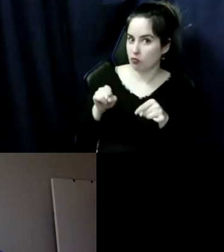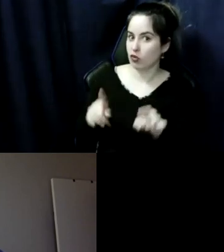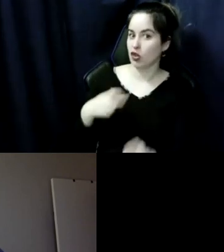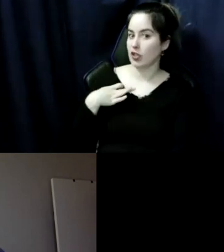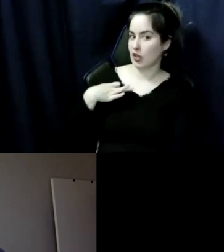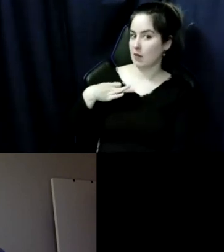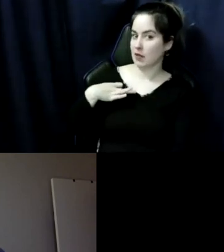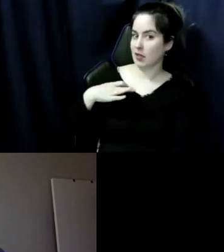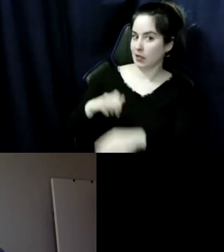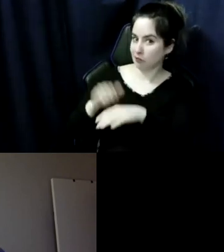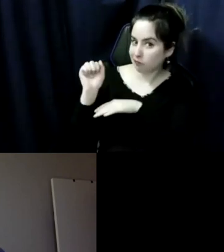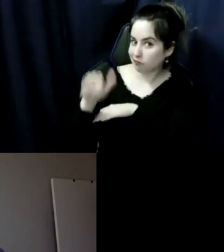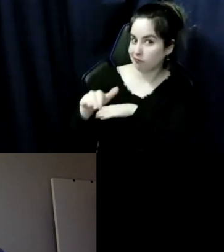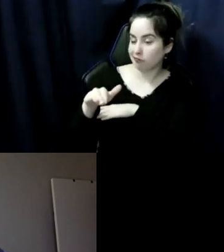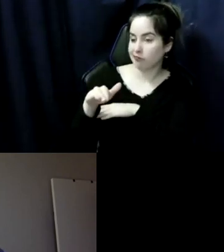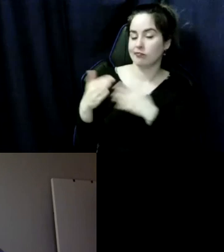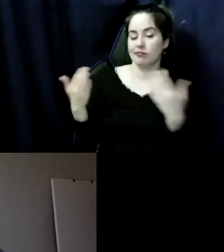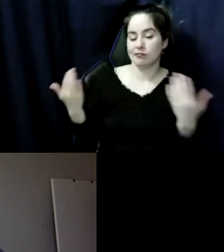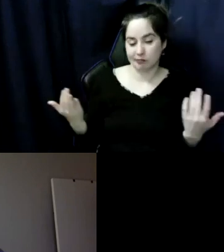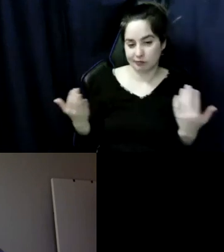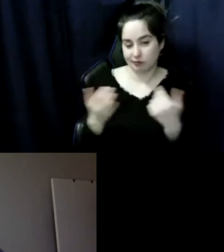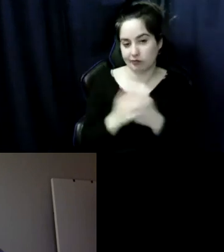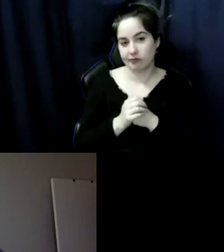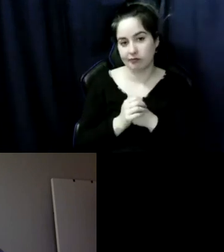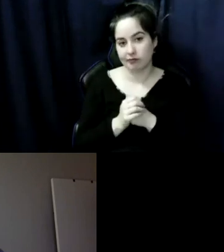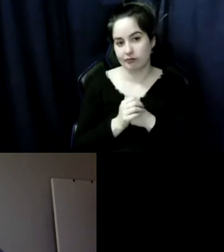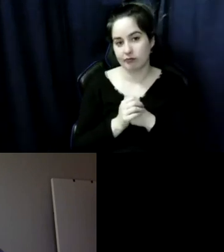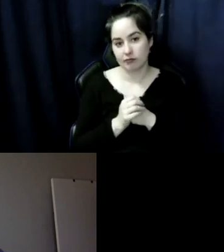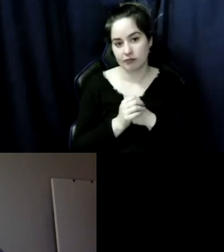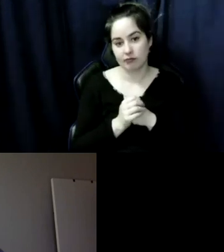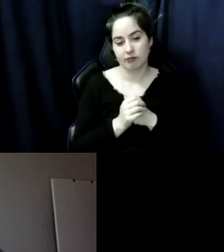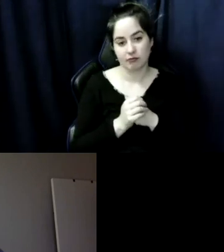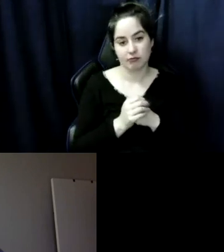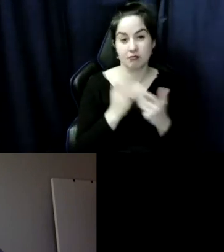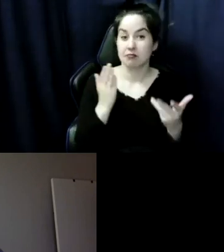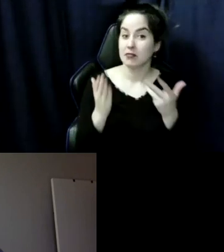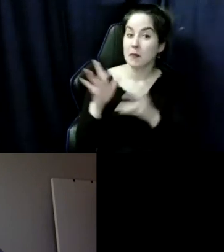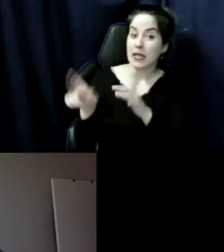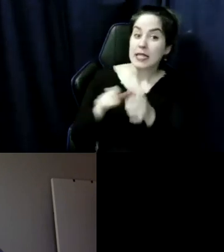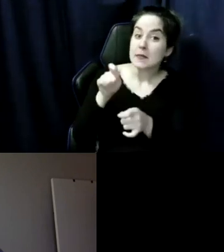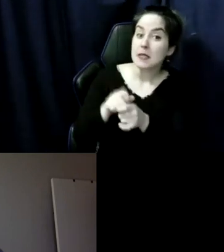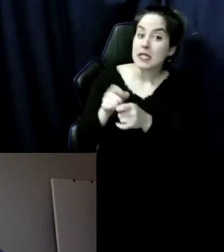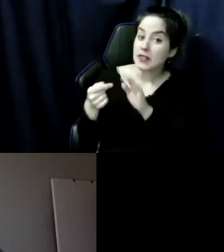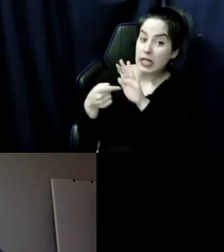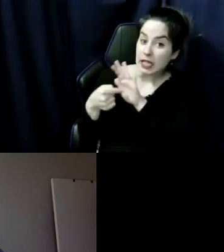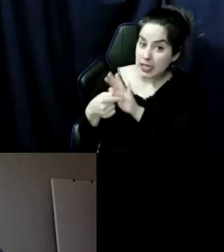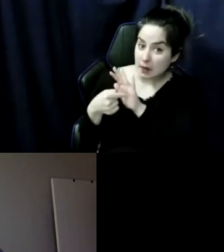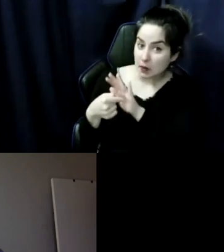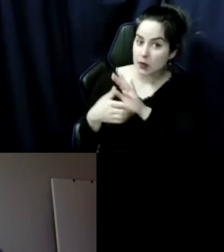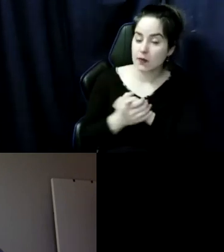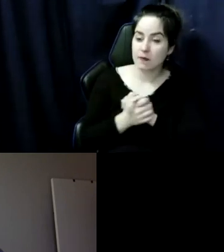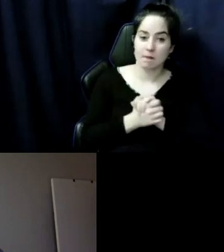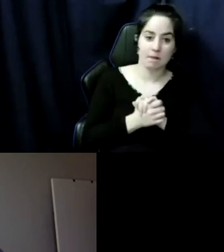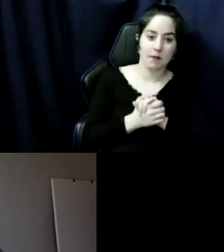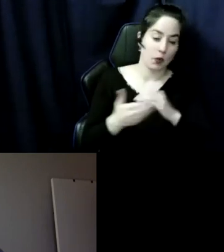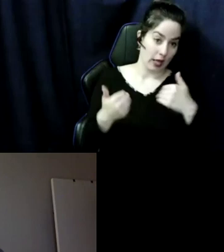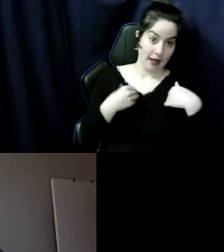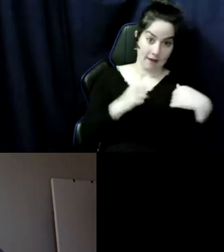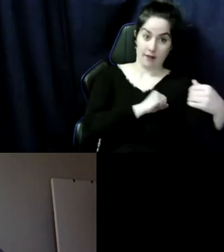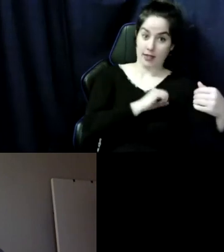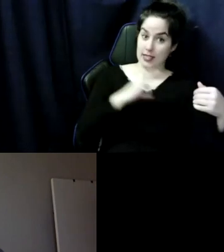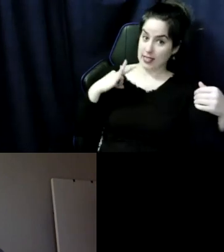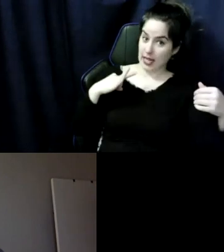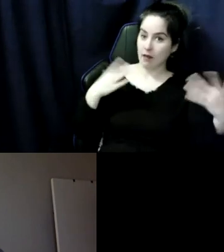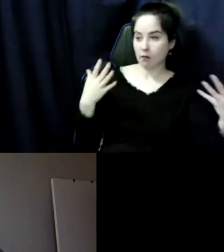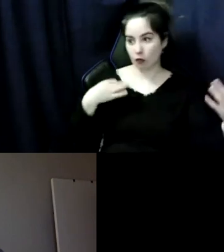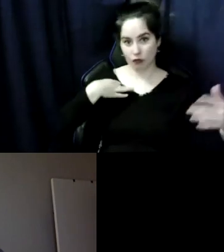grant application. There might be specific instances where we might have staff or volunteer resources to help